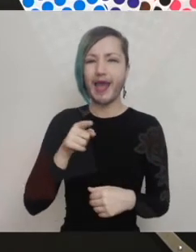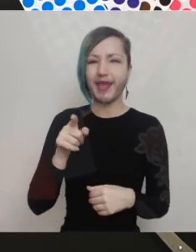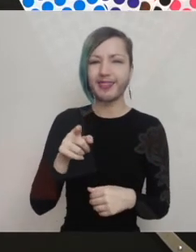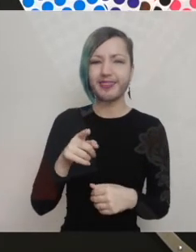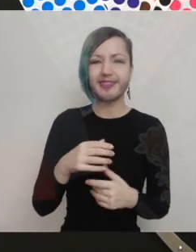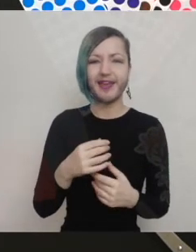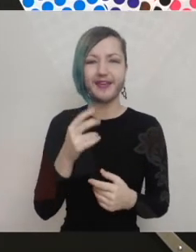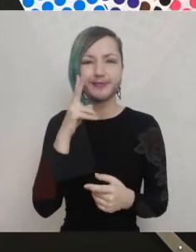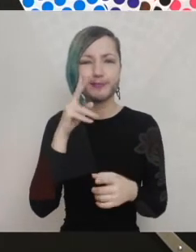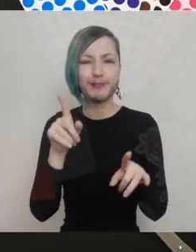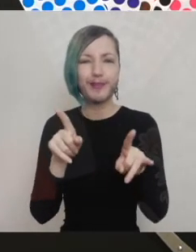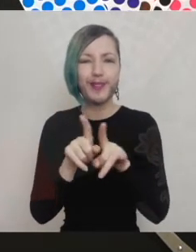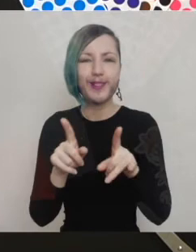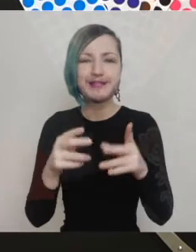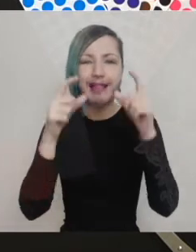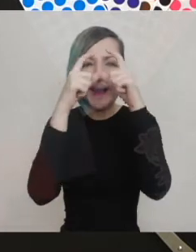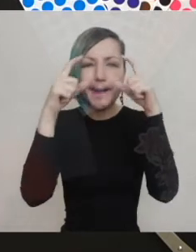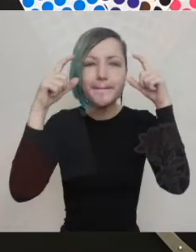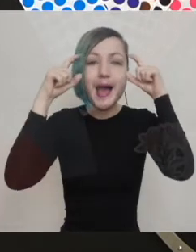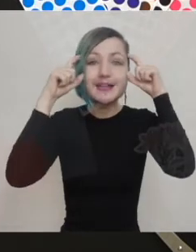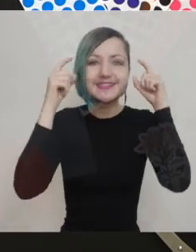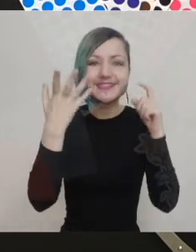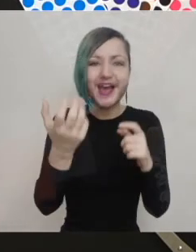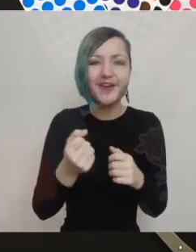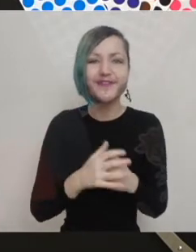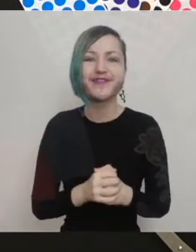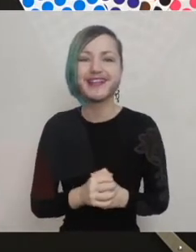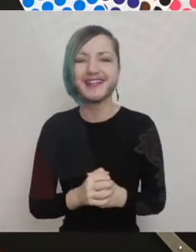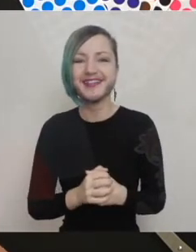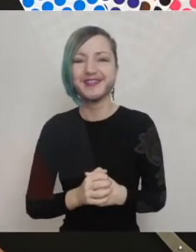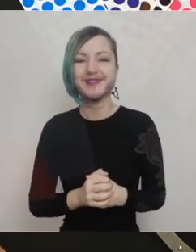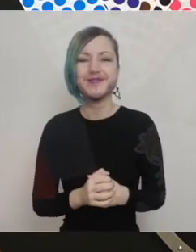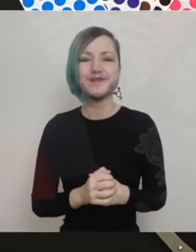though that person has a mask.